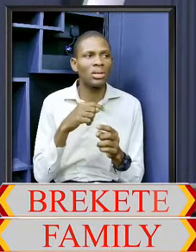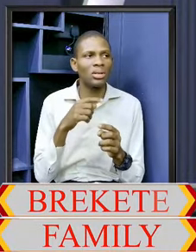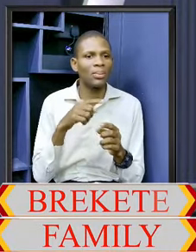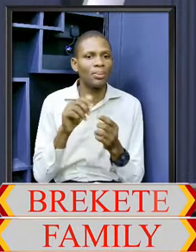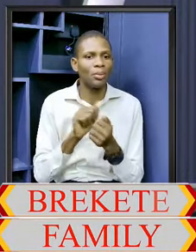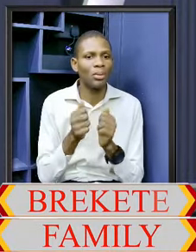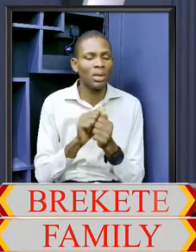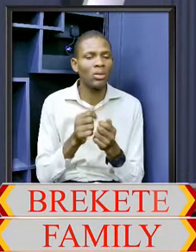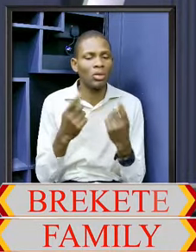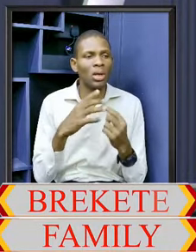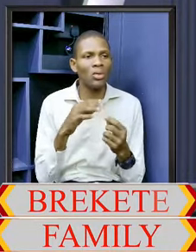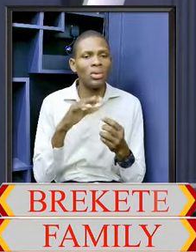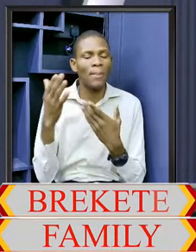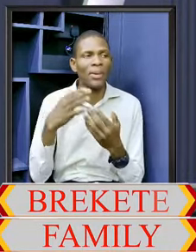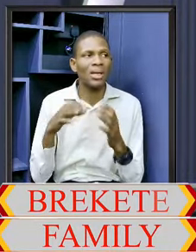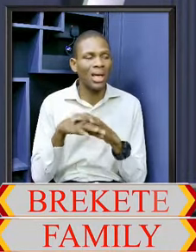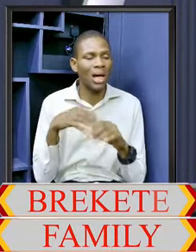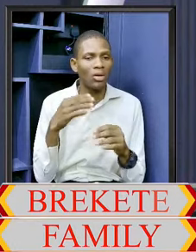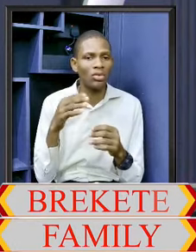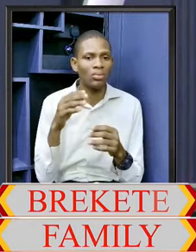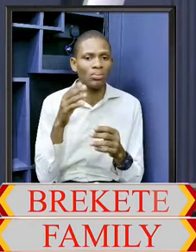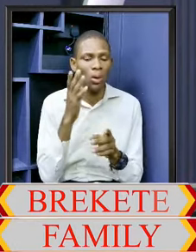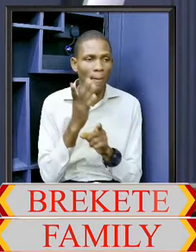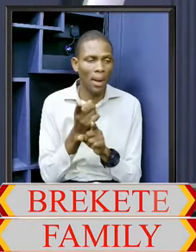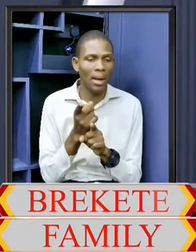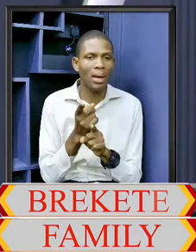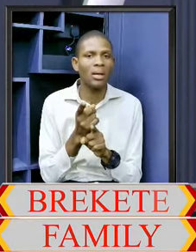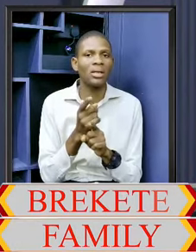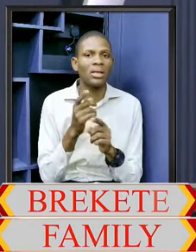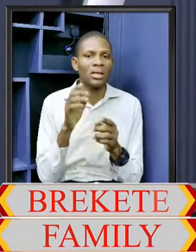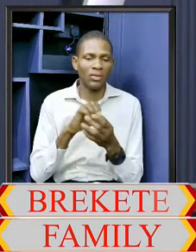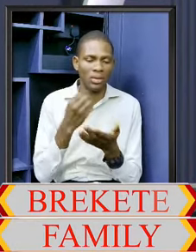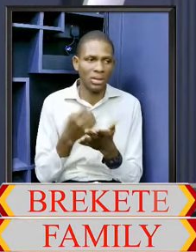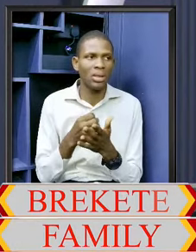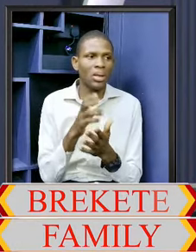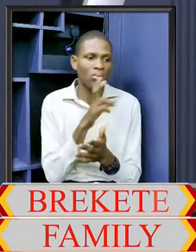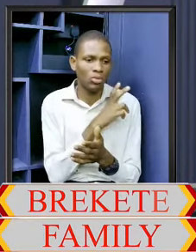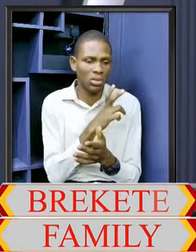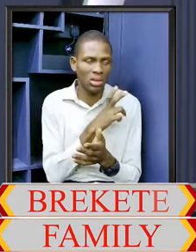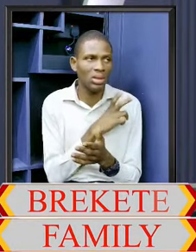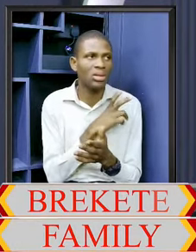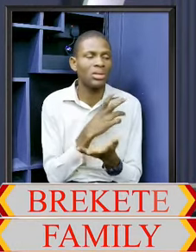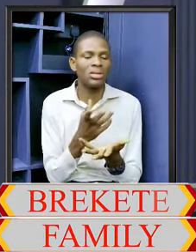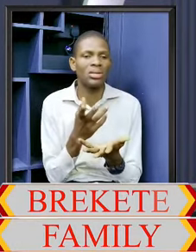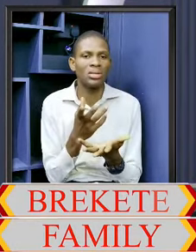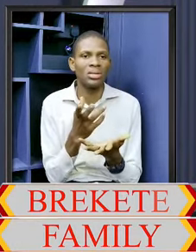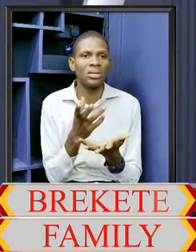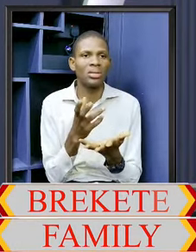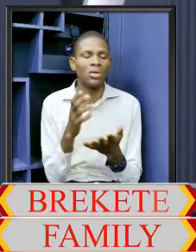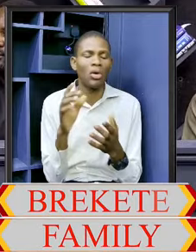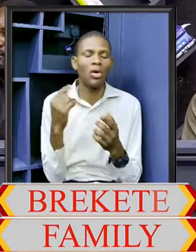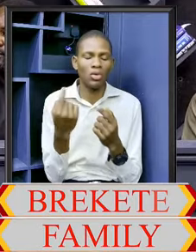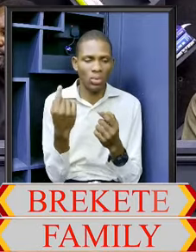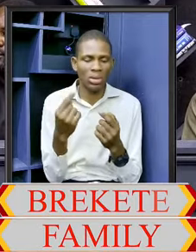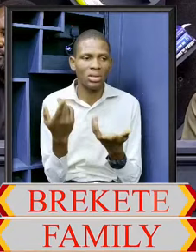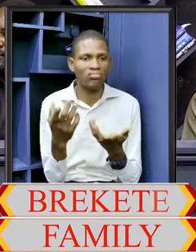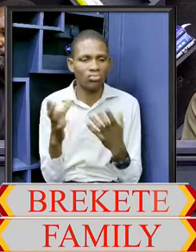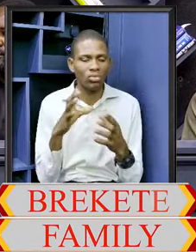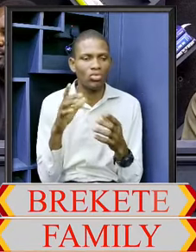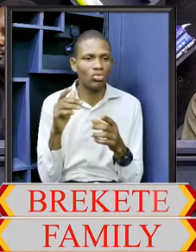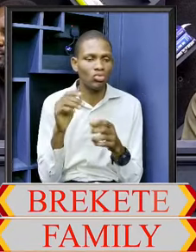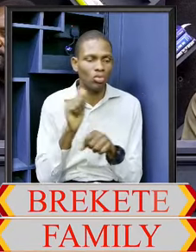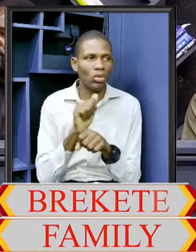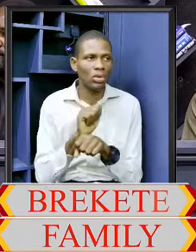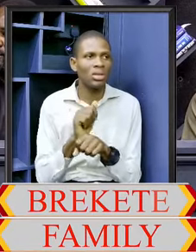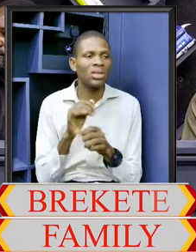bring proper evidence, I know say police, they deal with them. You know, they're official. This one, where it is here now.